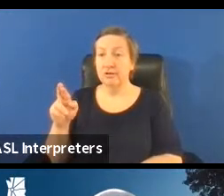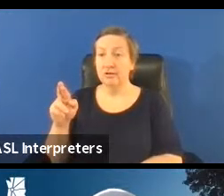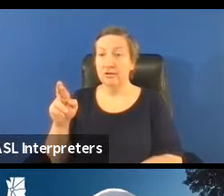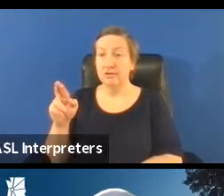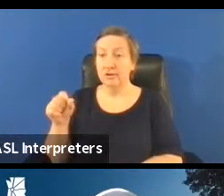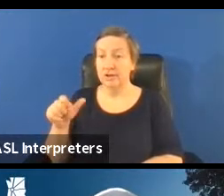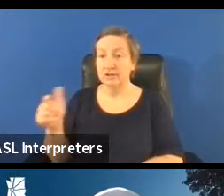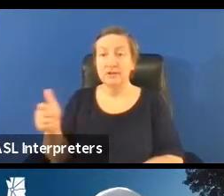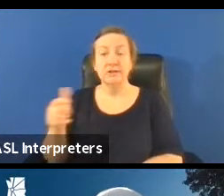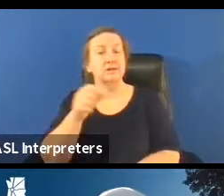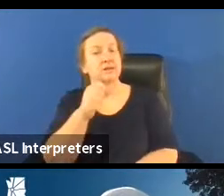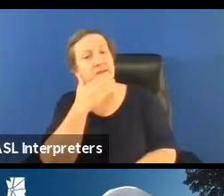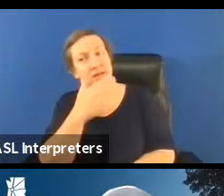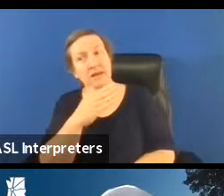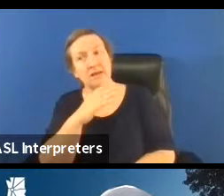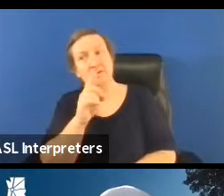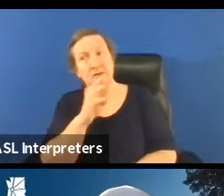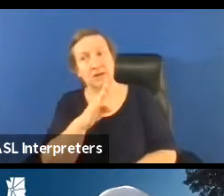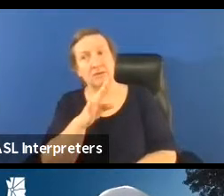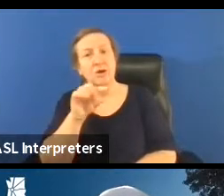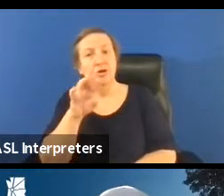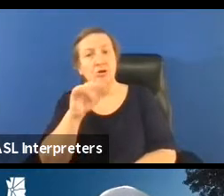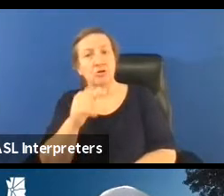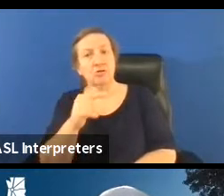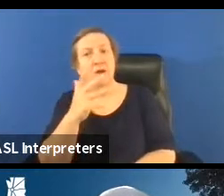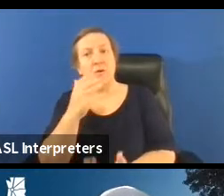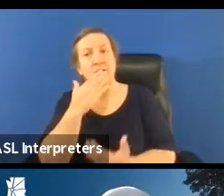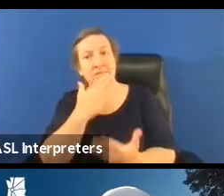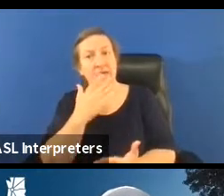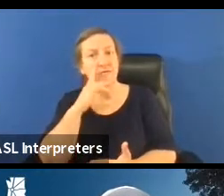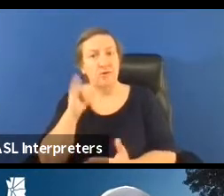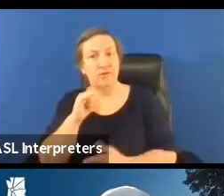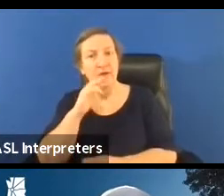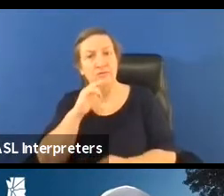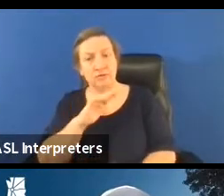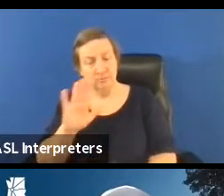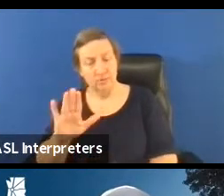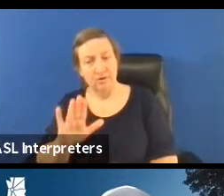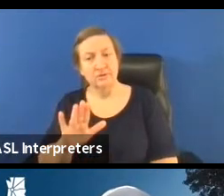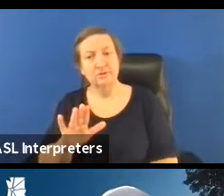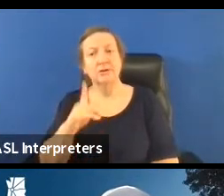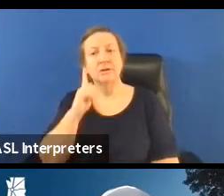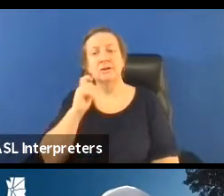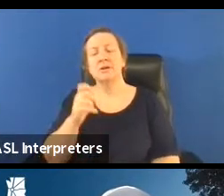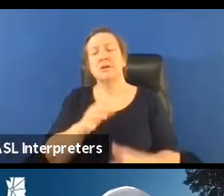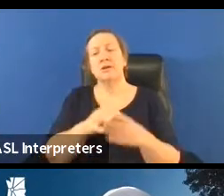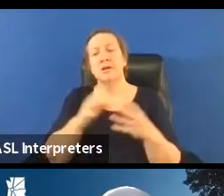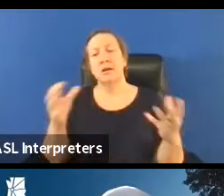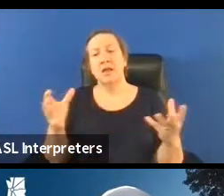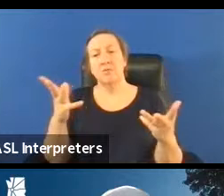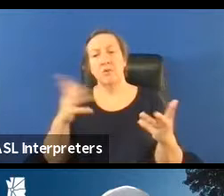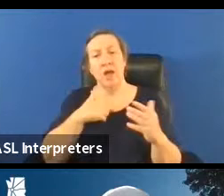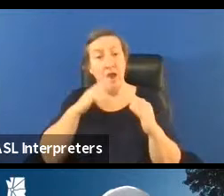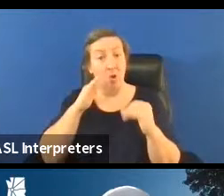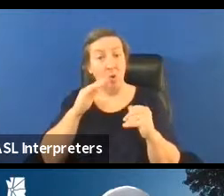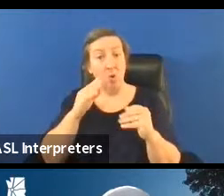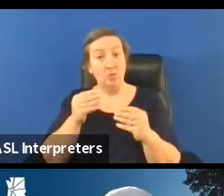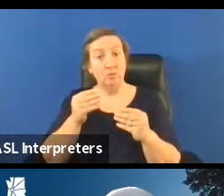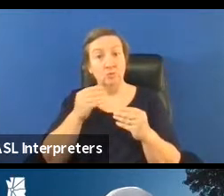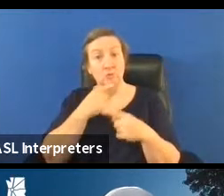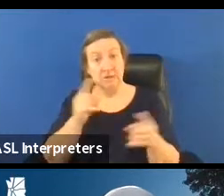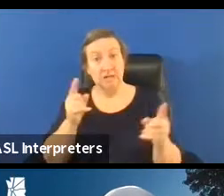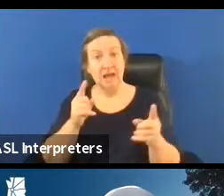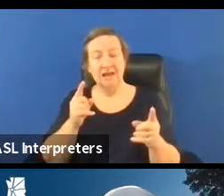Yeah, thank you, Deb. Greg, I wanted to thank you for that response because much of what I was hoping to put out there was